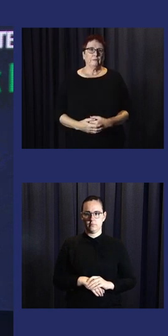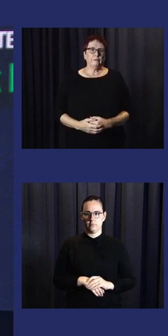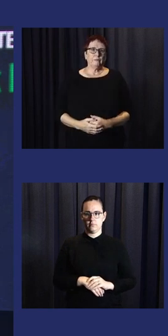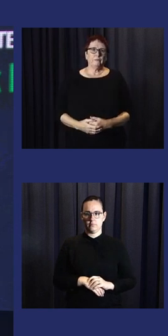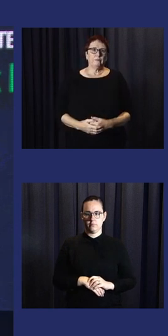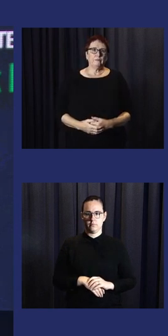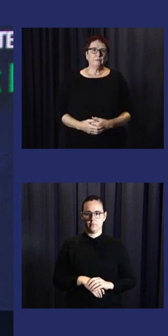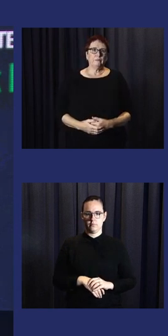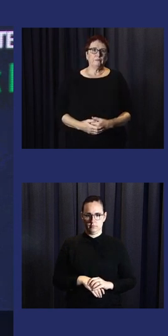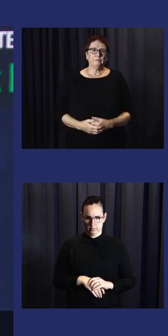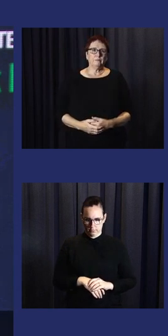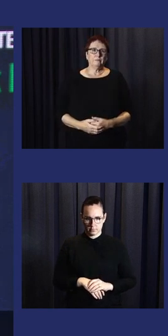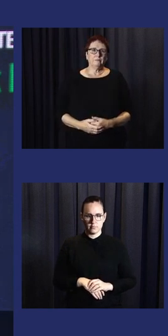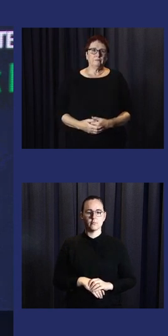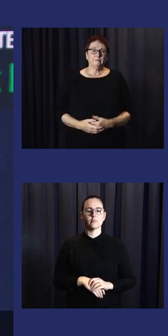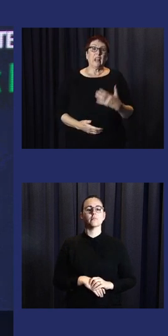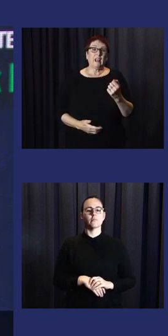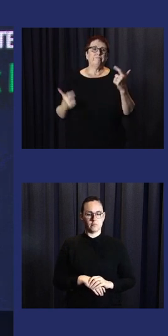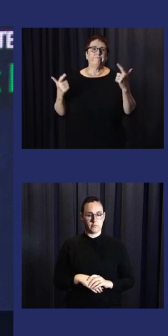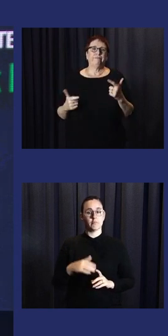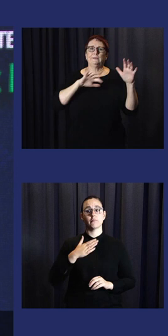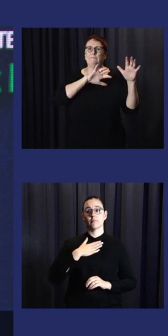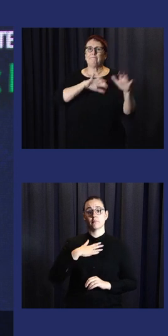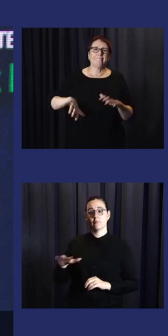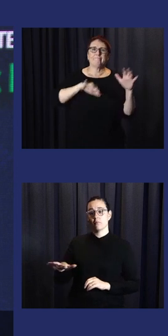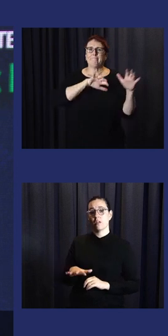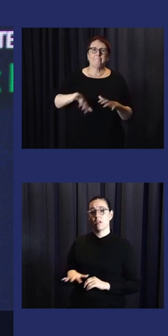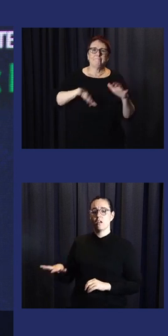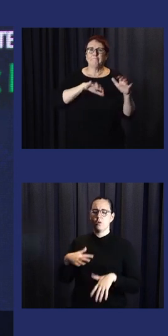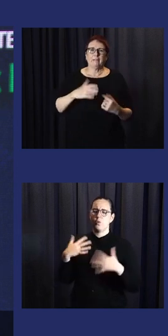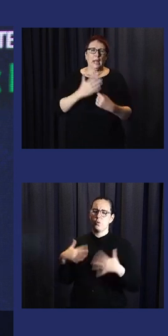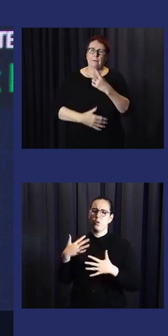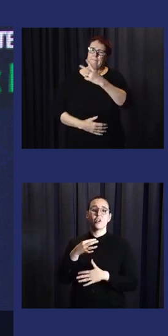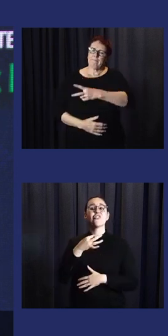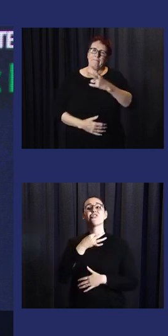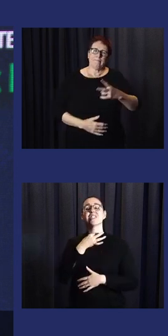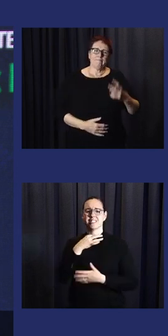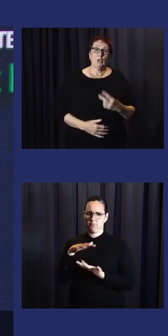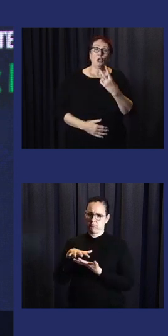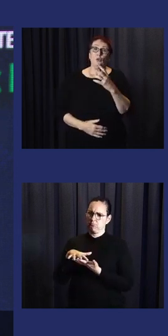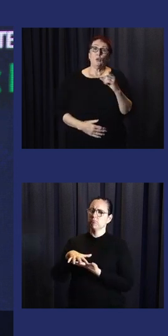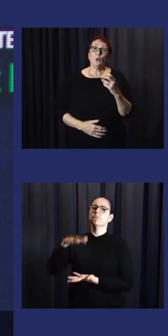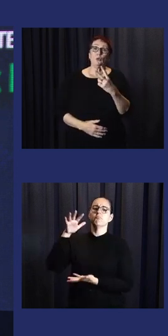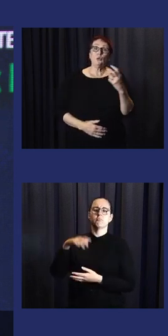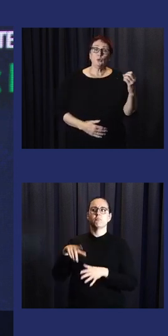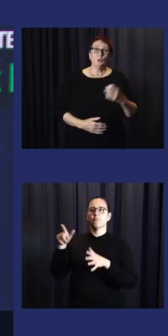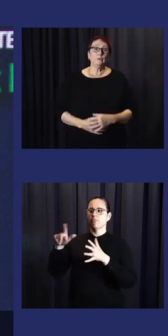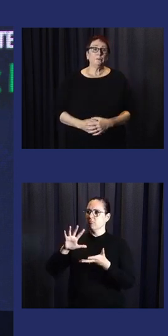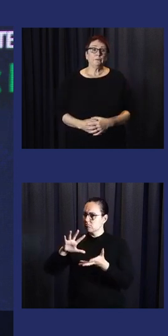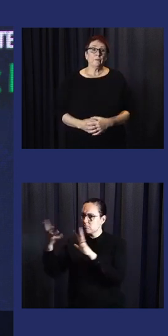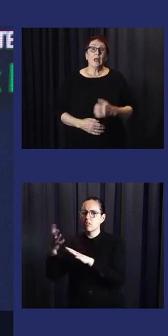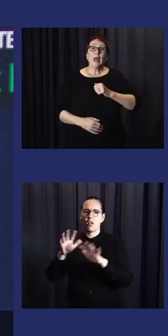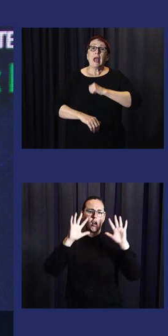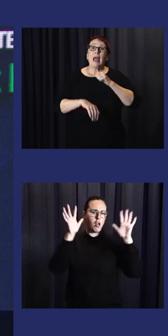inseparable to hydrometeorological disaster. In 2020 alone, PNPB, the National Agency for